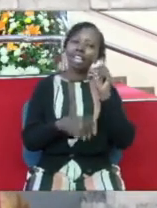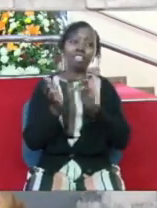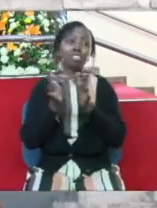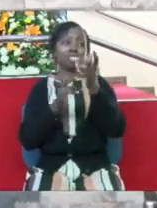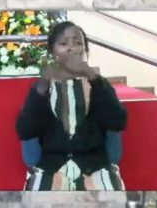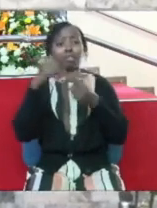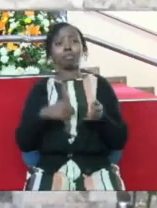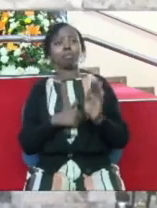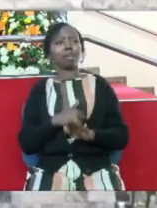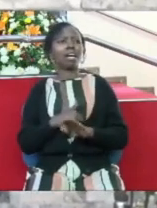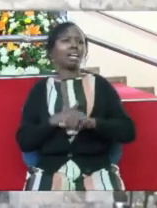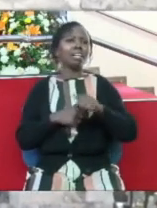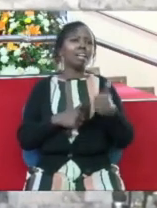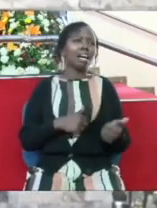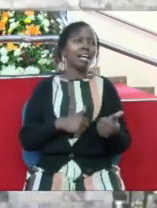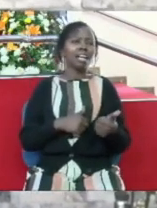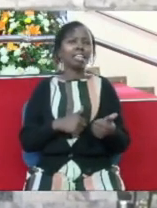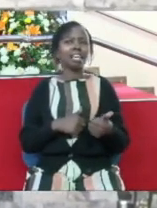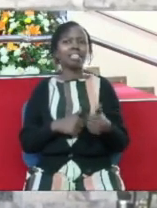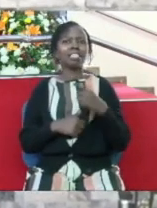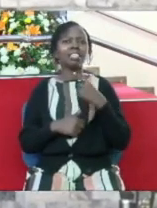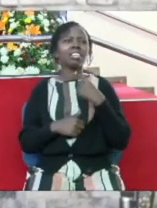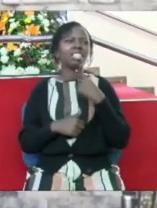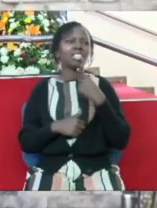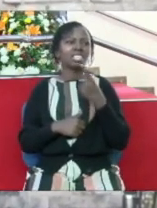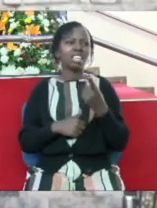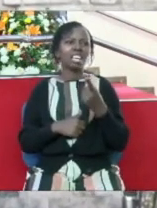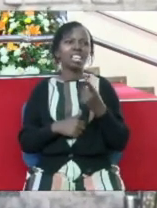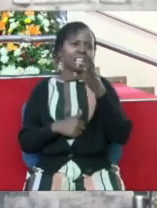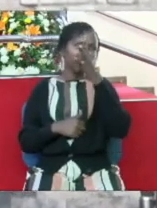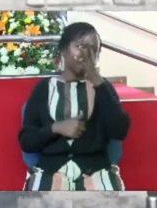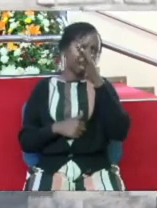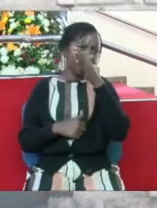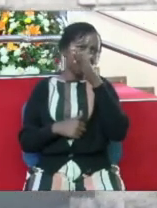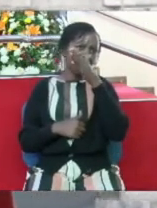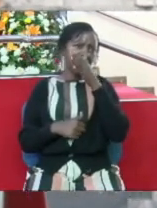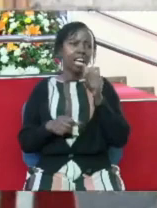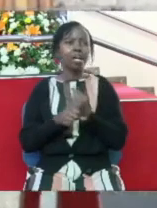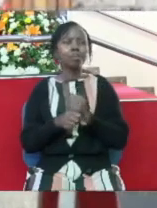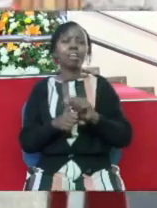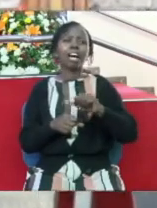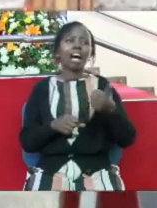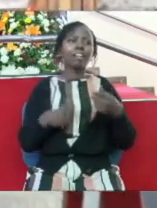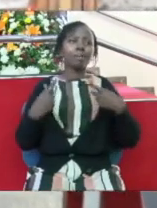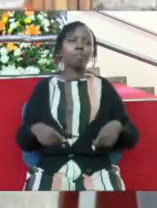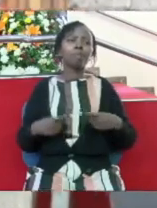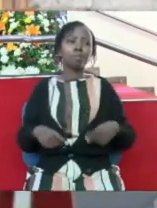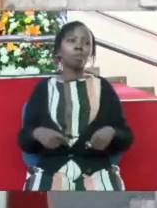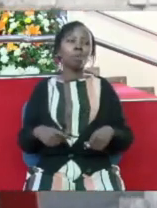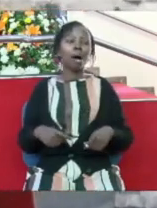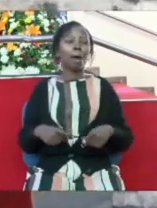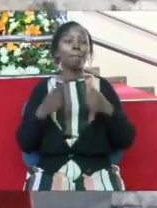even scoffing the very truth. Na wengine wanakejeli ukweli huo. And causing many to fall into deception. Na wanafanya wengine